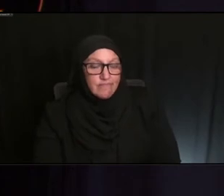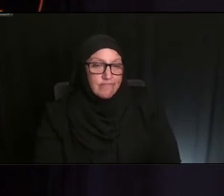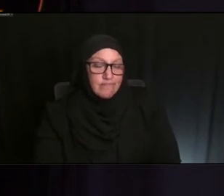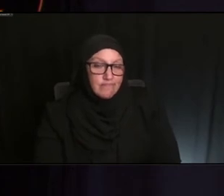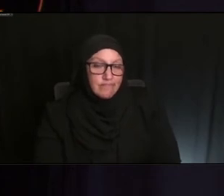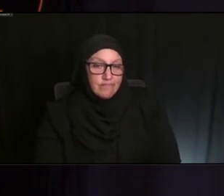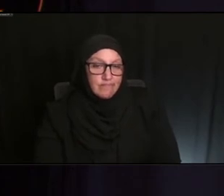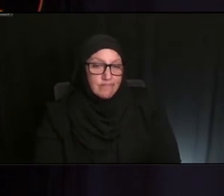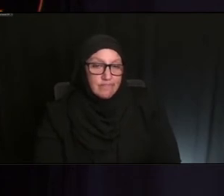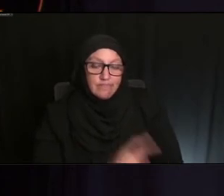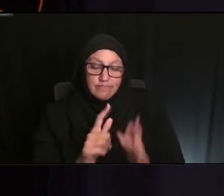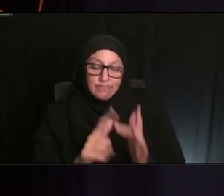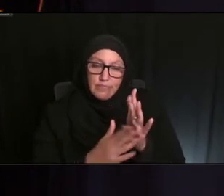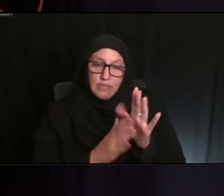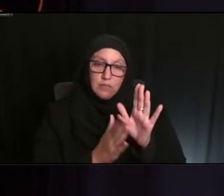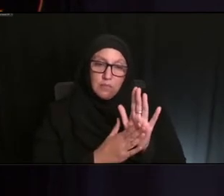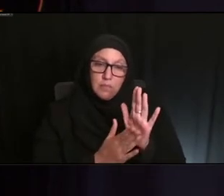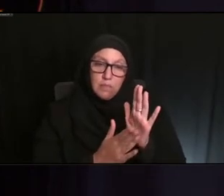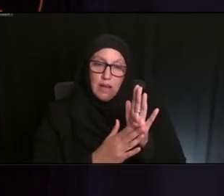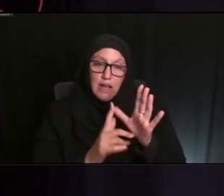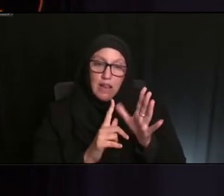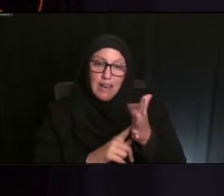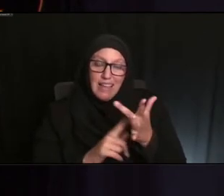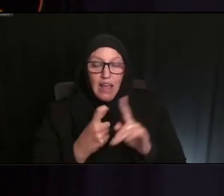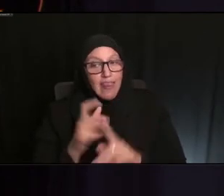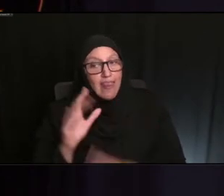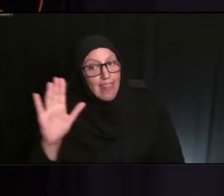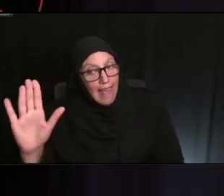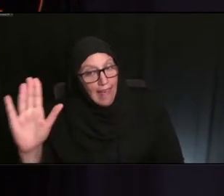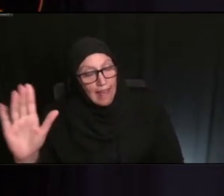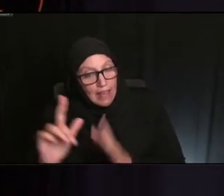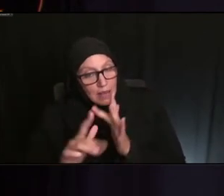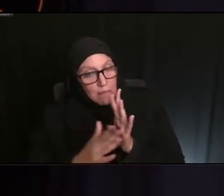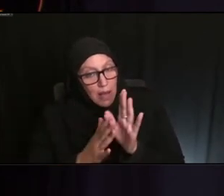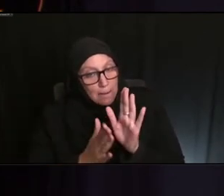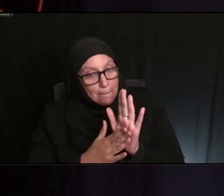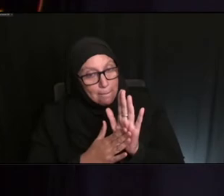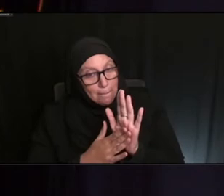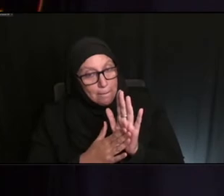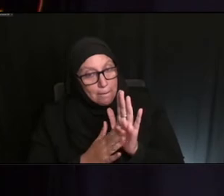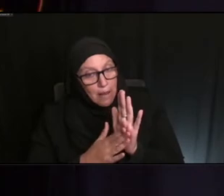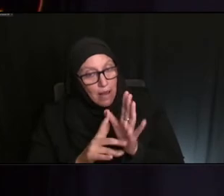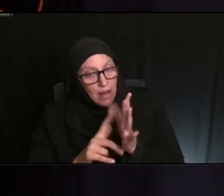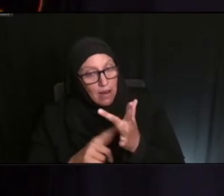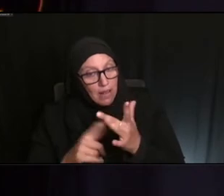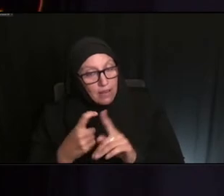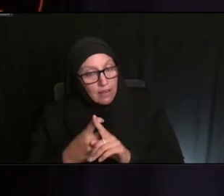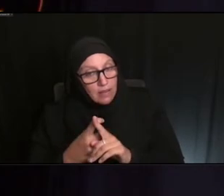Imam Malik, the Imam obviously, was the student of Nu'man.